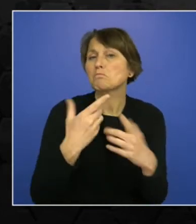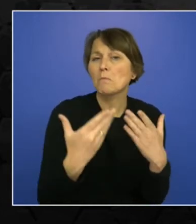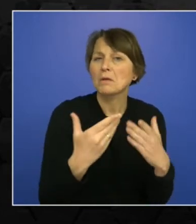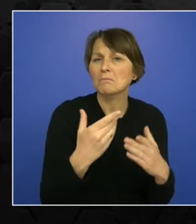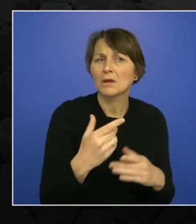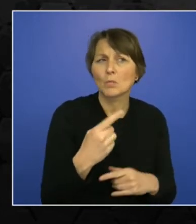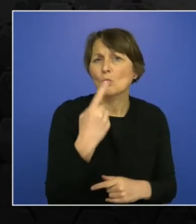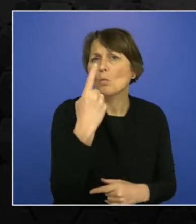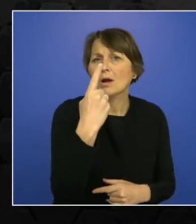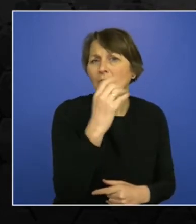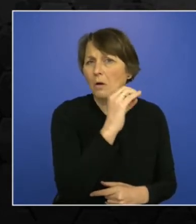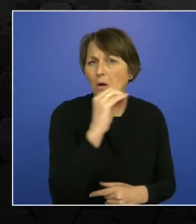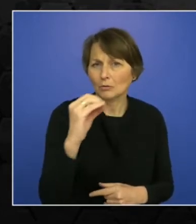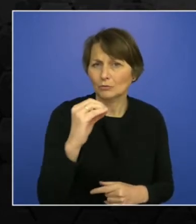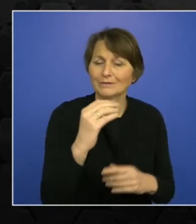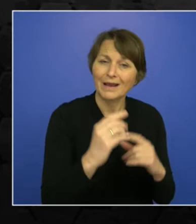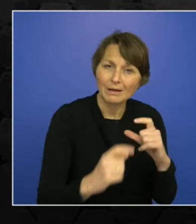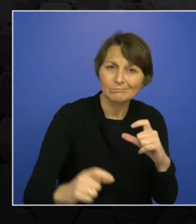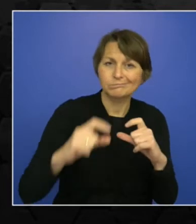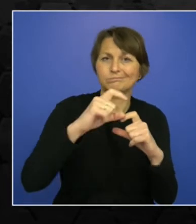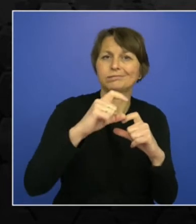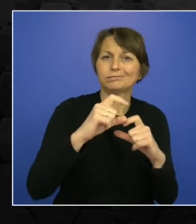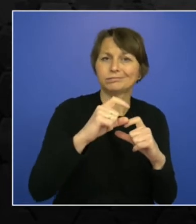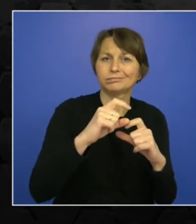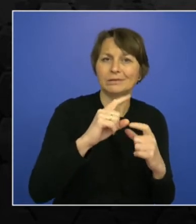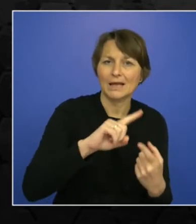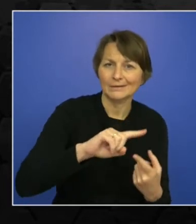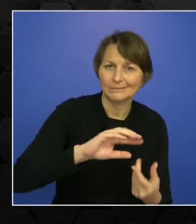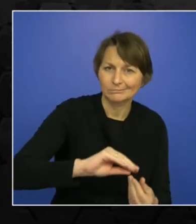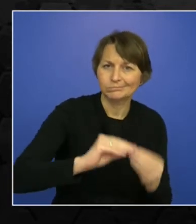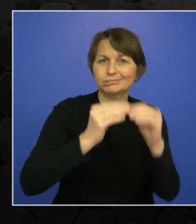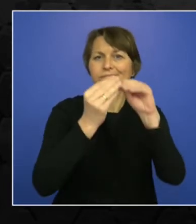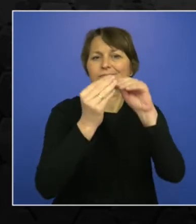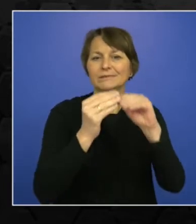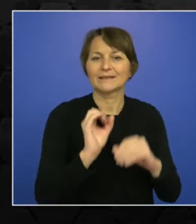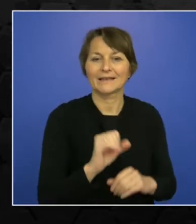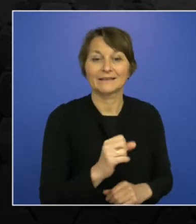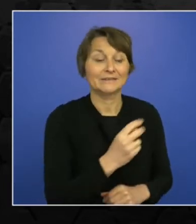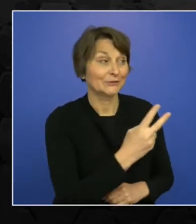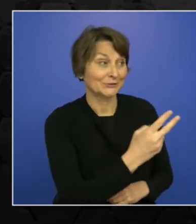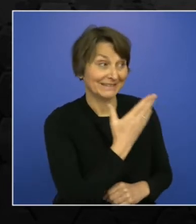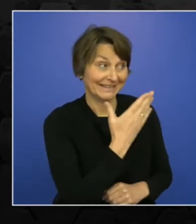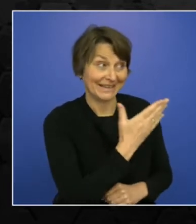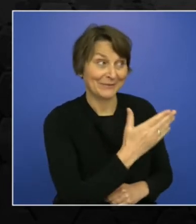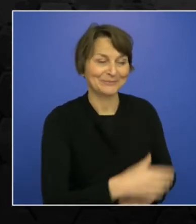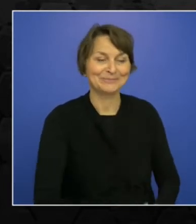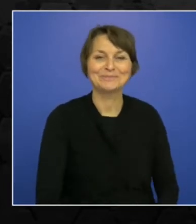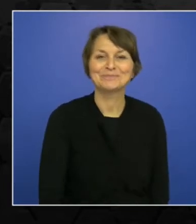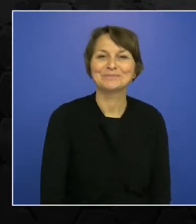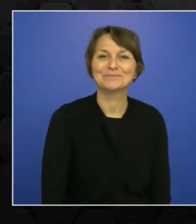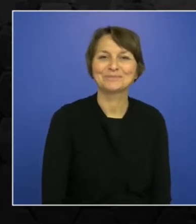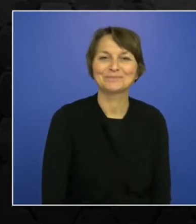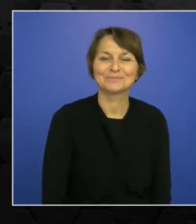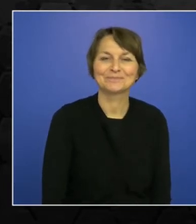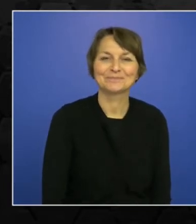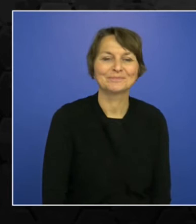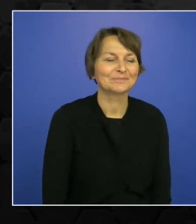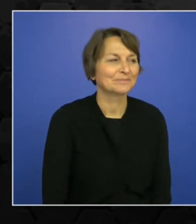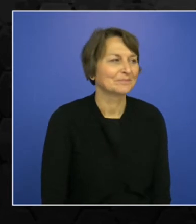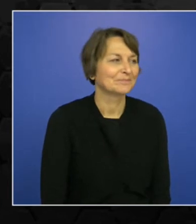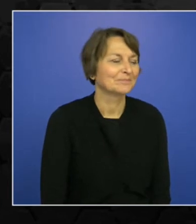for natural and positive. So now we can just try this. And then let me